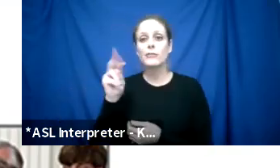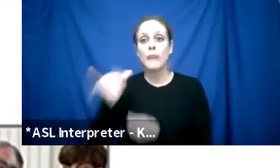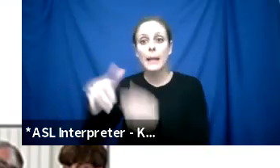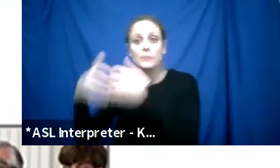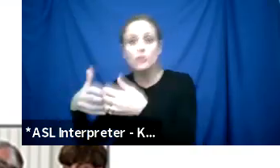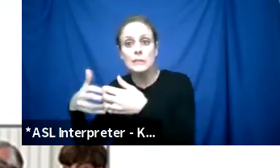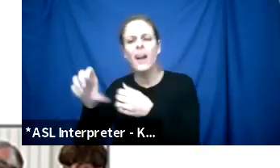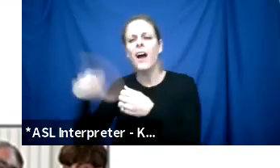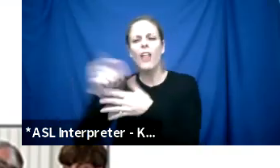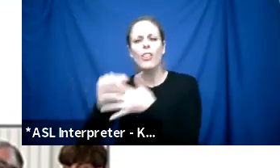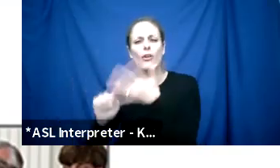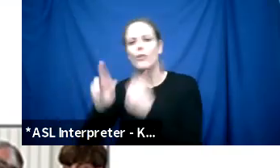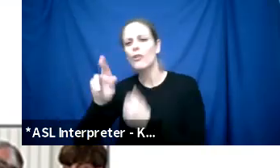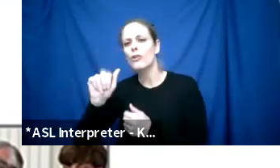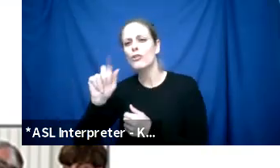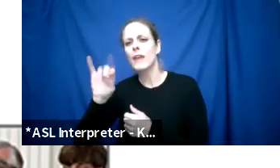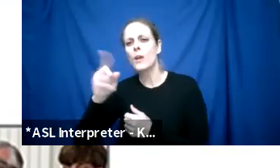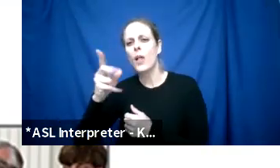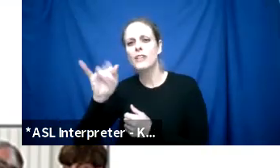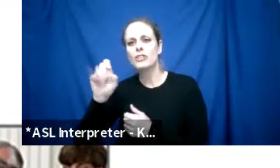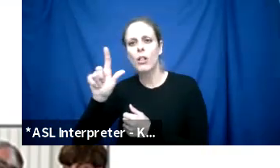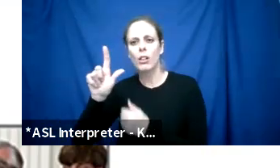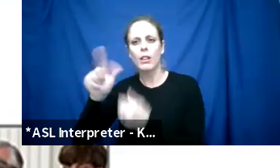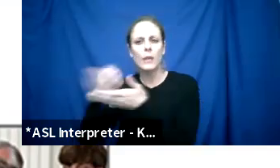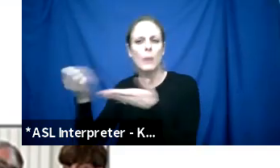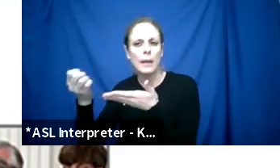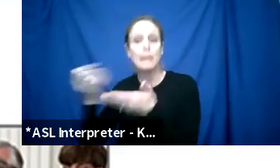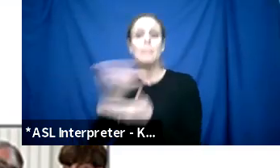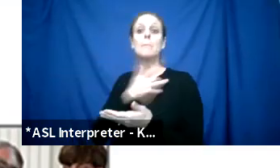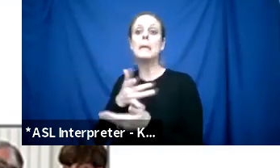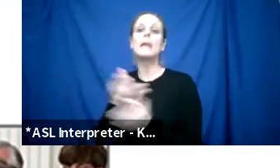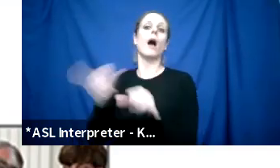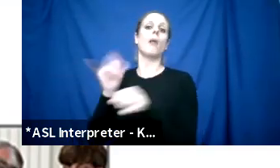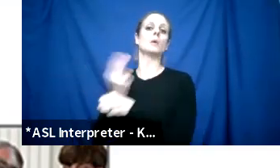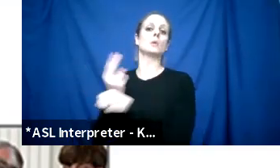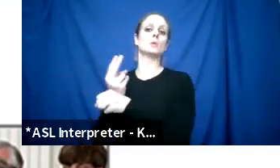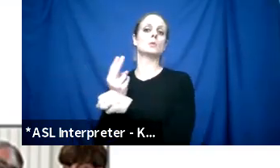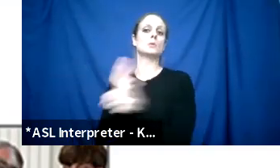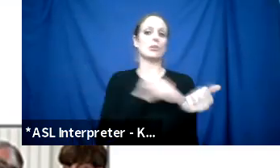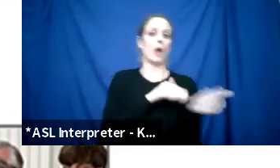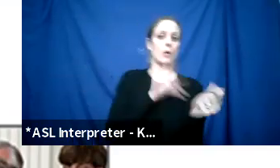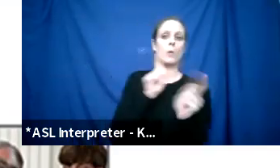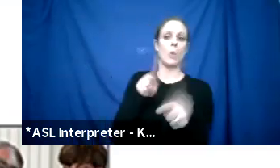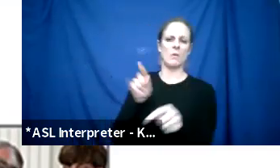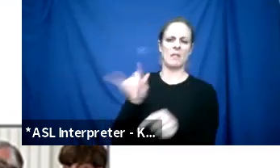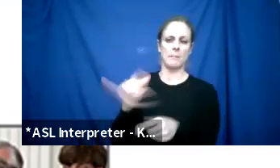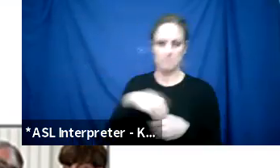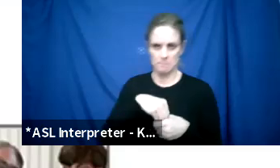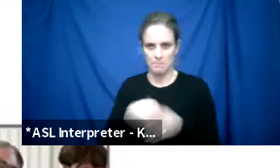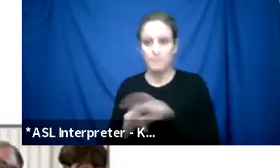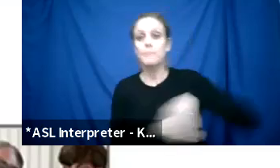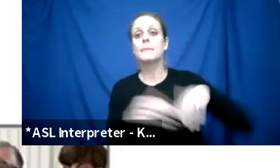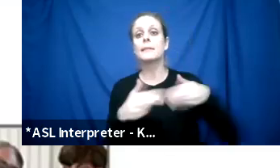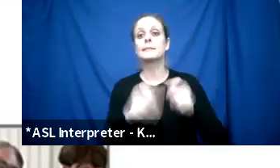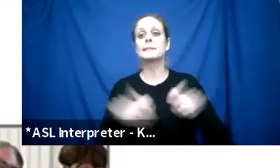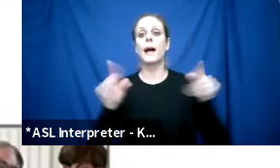equipment commonly used for diagnostic purposes by health professionals. Okay, so let's move to the next slide, slide